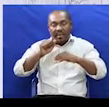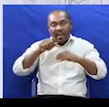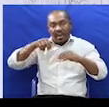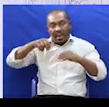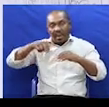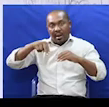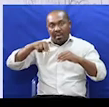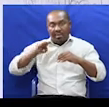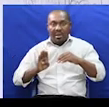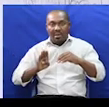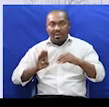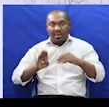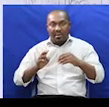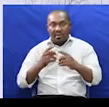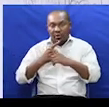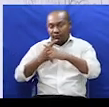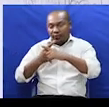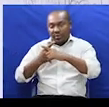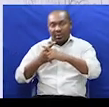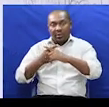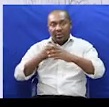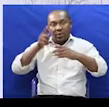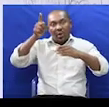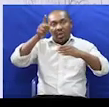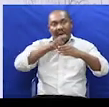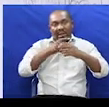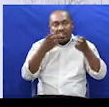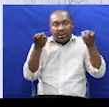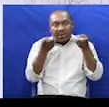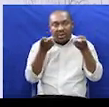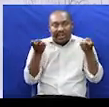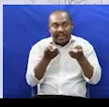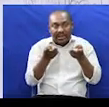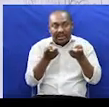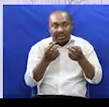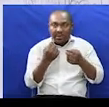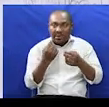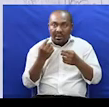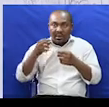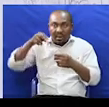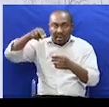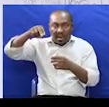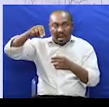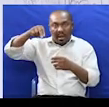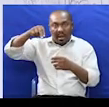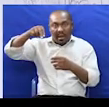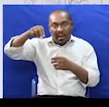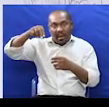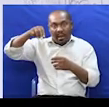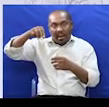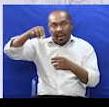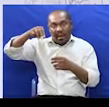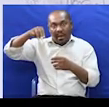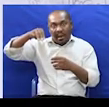Cancel the one which relate. So this and this will give me 1. This and this will give me 1. So